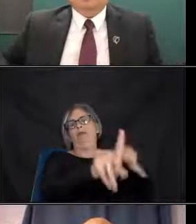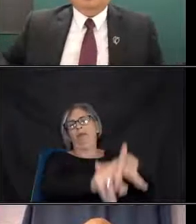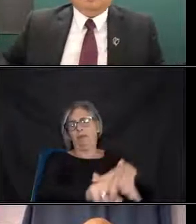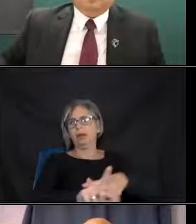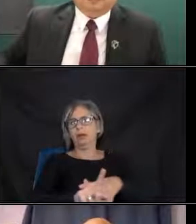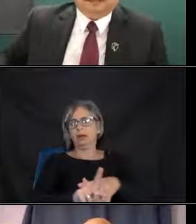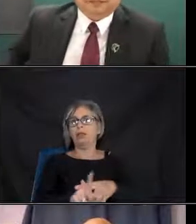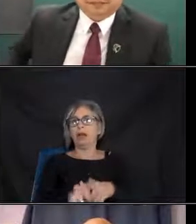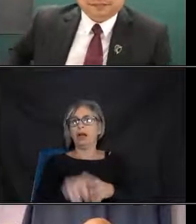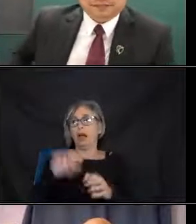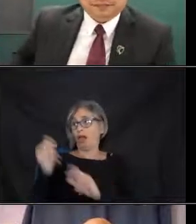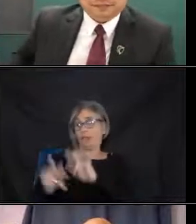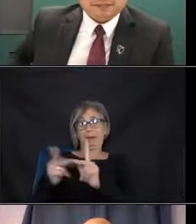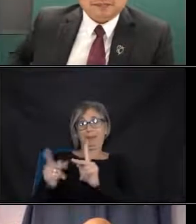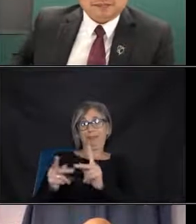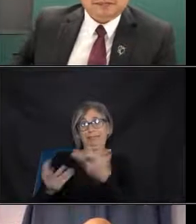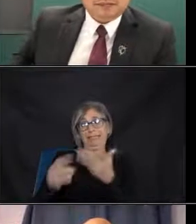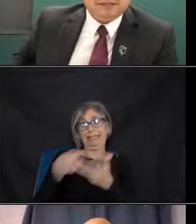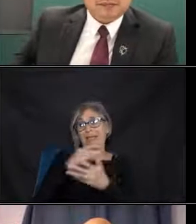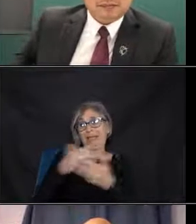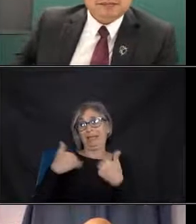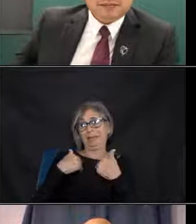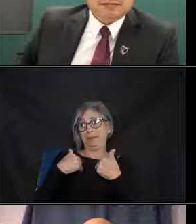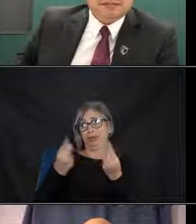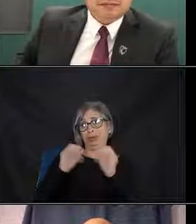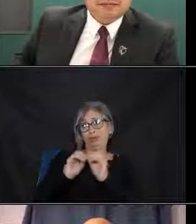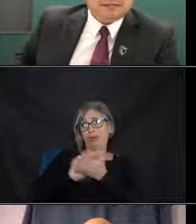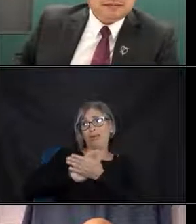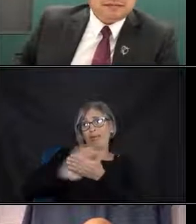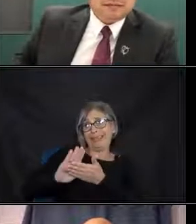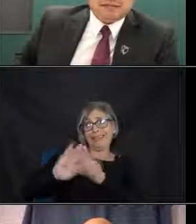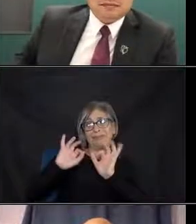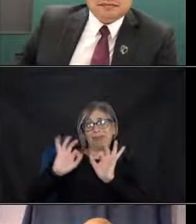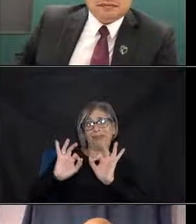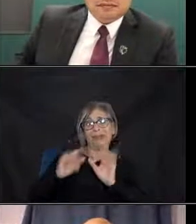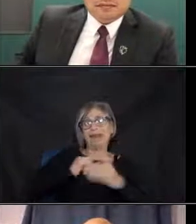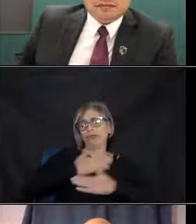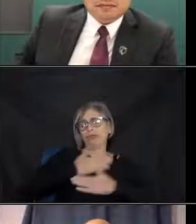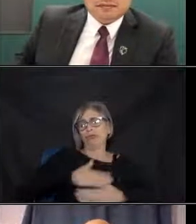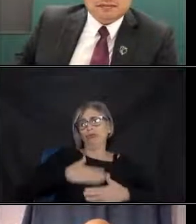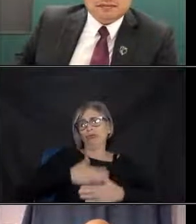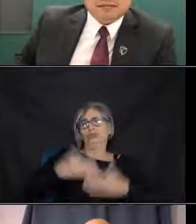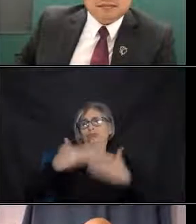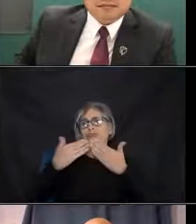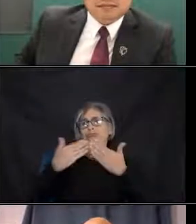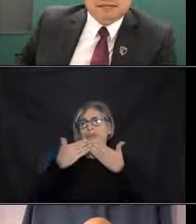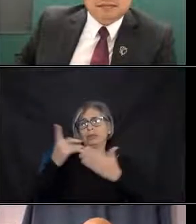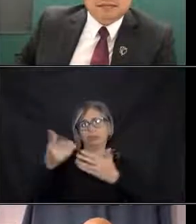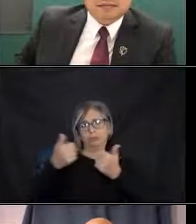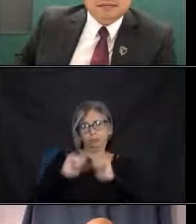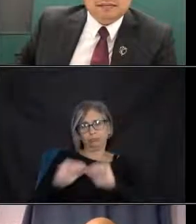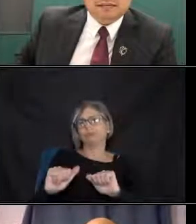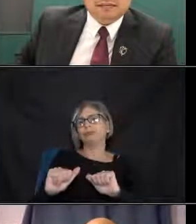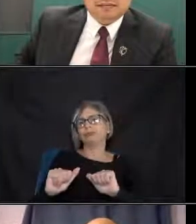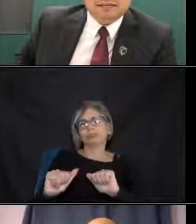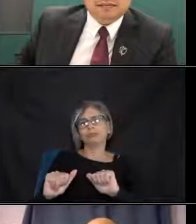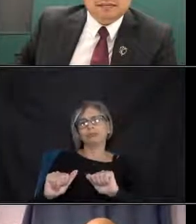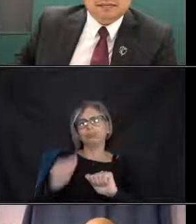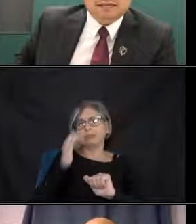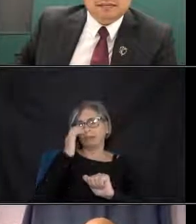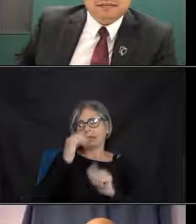lesser capacity might not have done so cleanly. So I'm just appreciative of her efforts. And I look forward